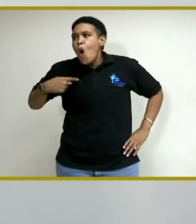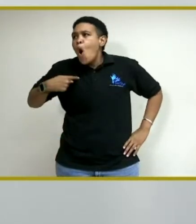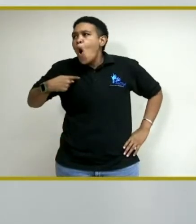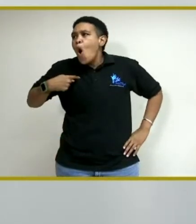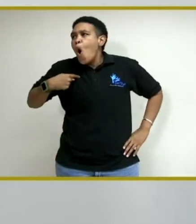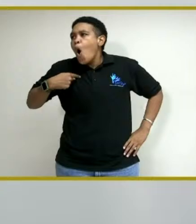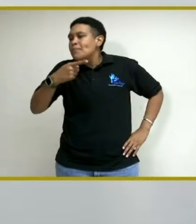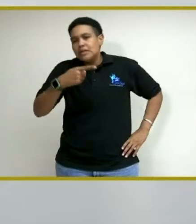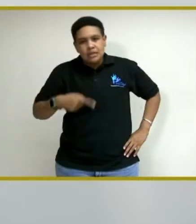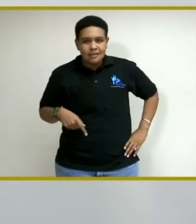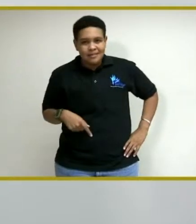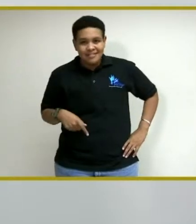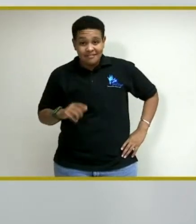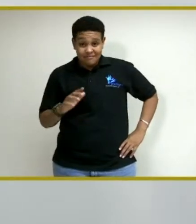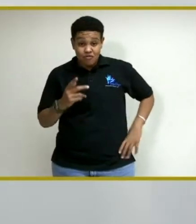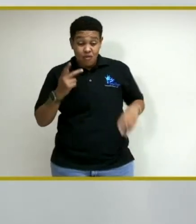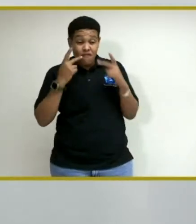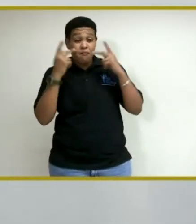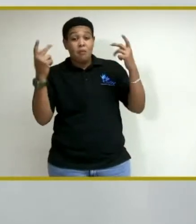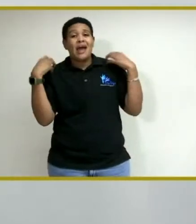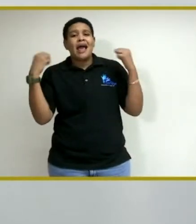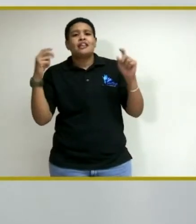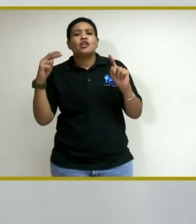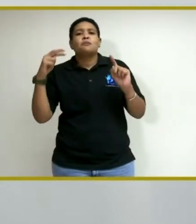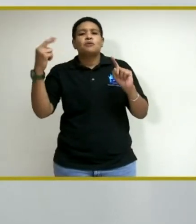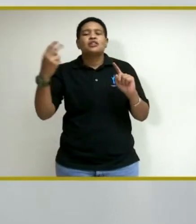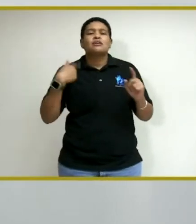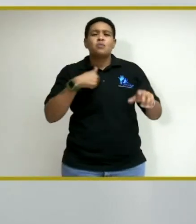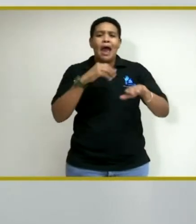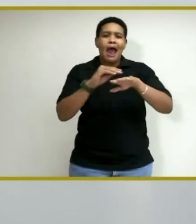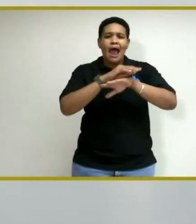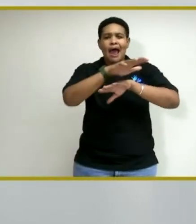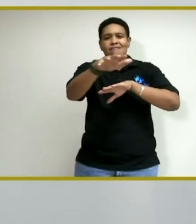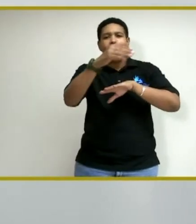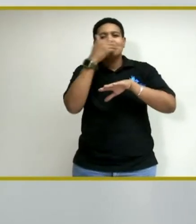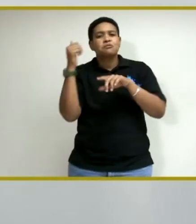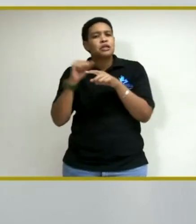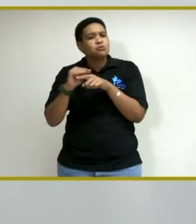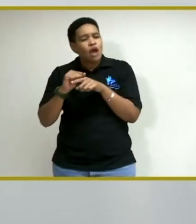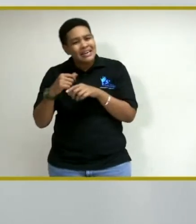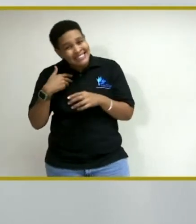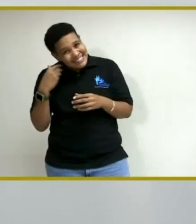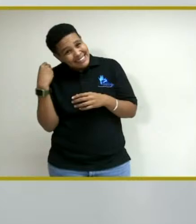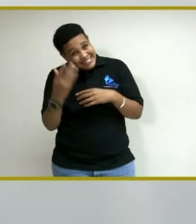we advise on the best practices based on the